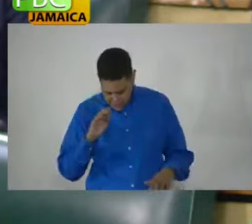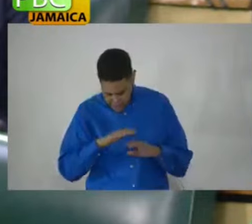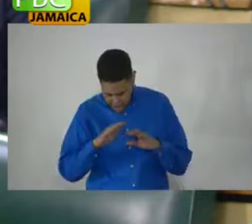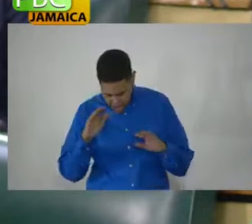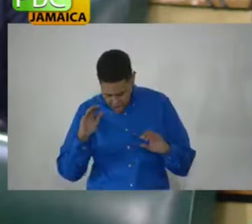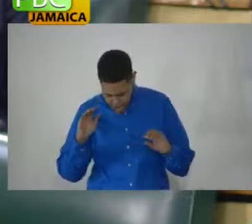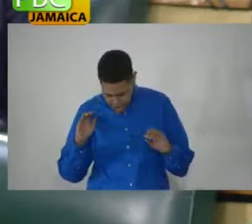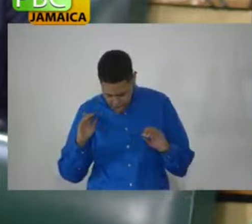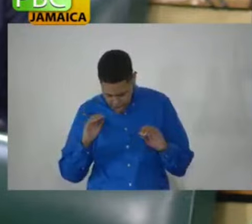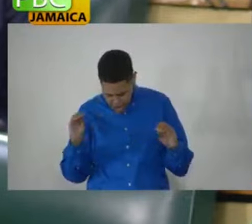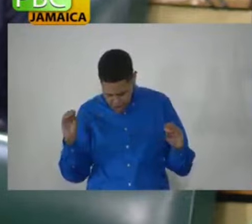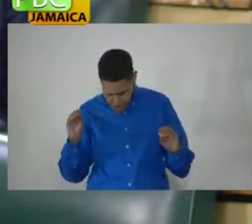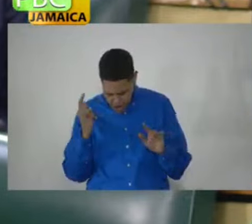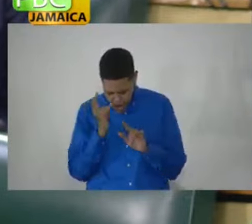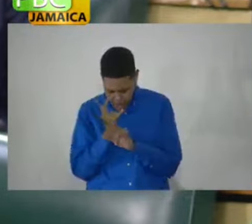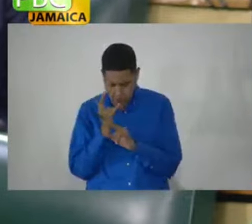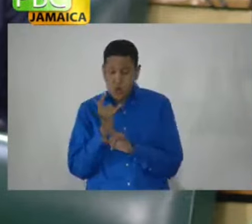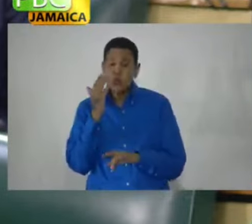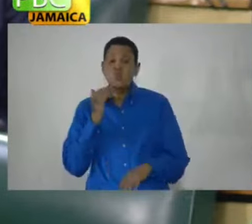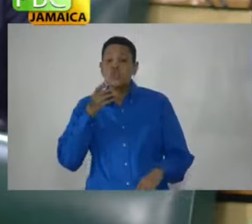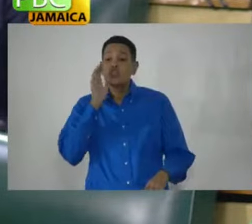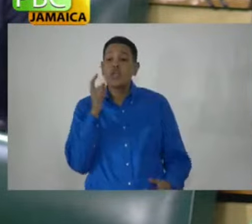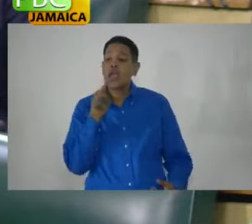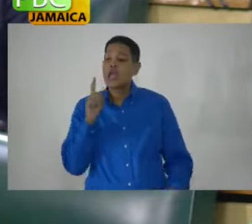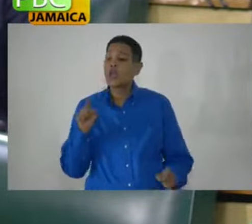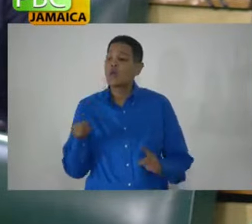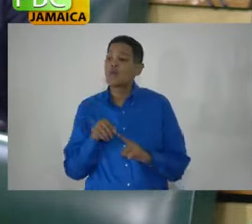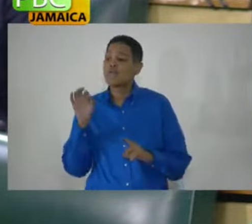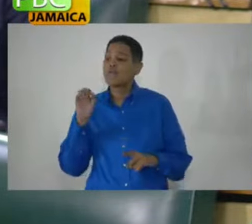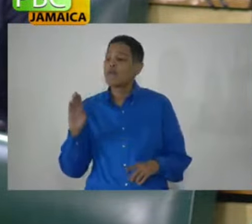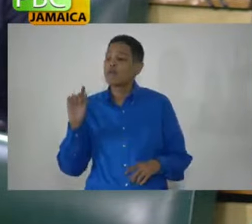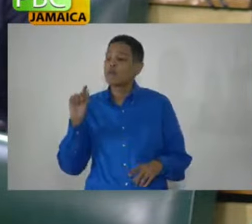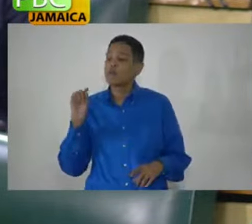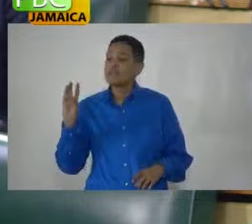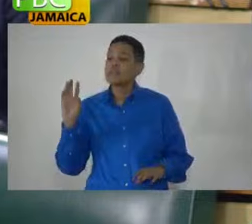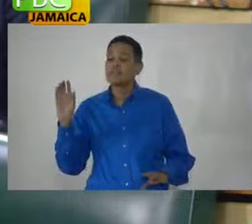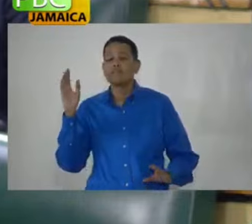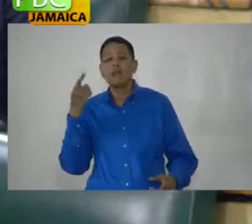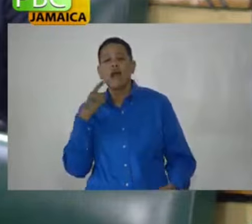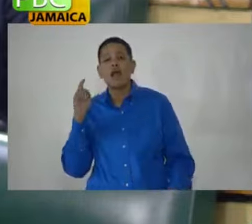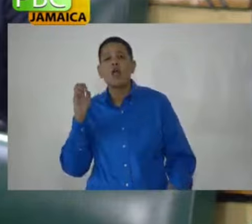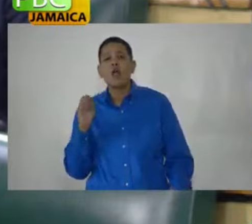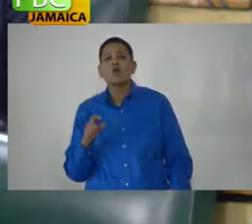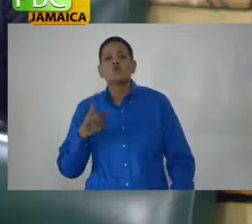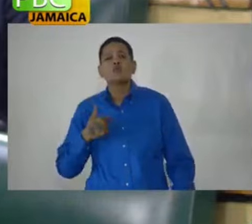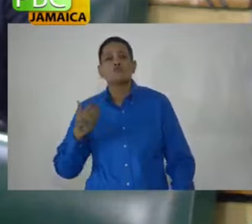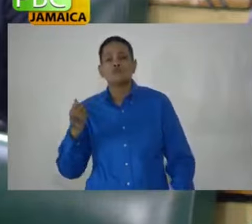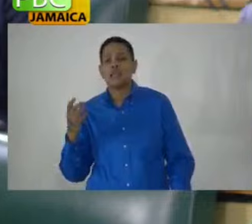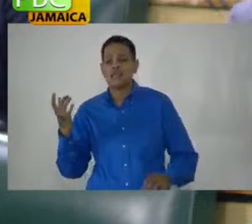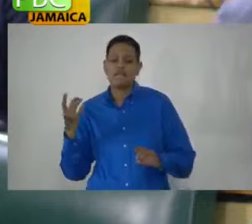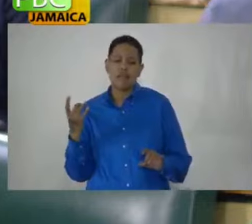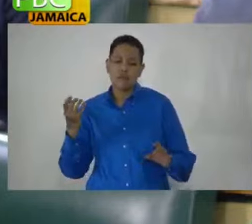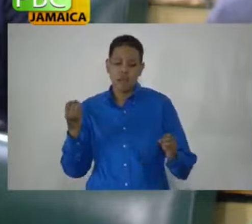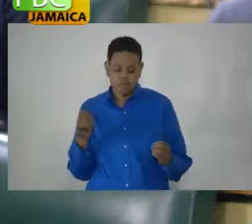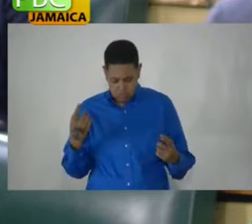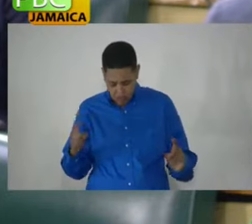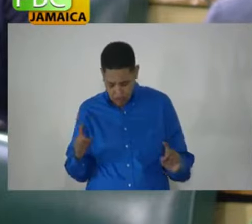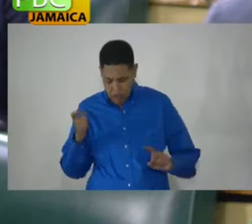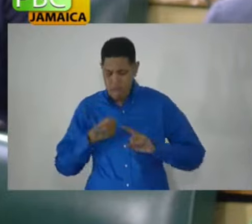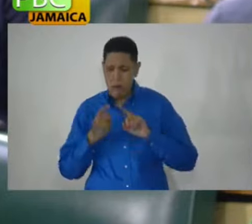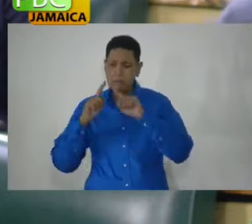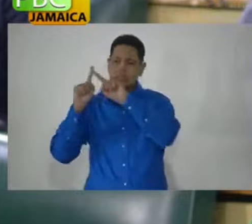non-alcoholic sweetened beverages in February 2026, we have received feedback from